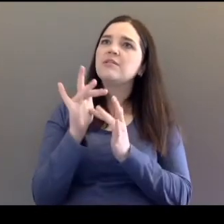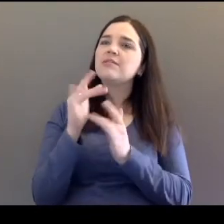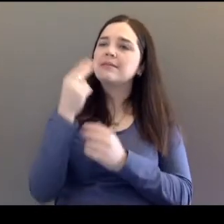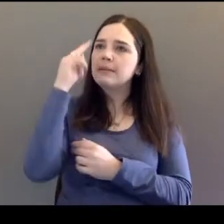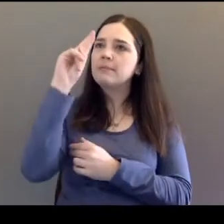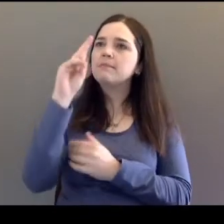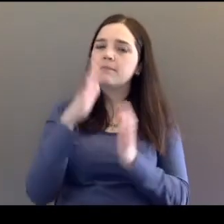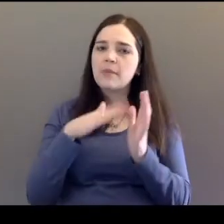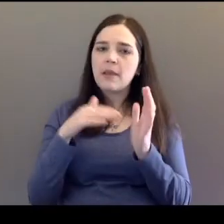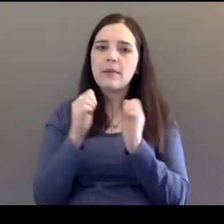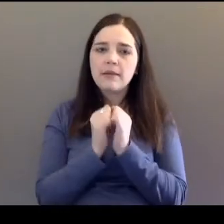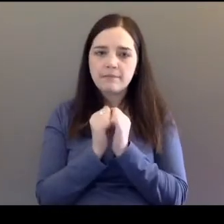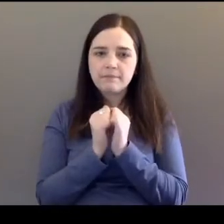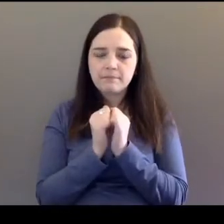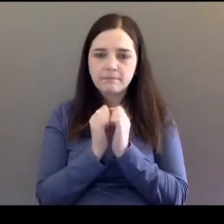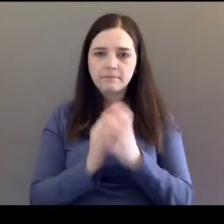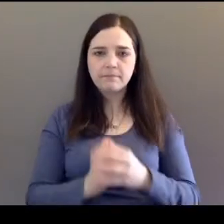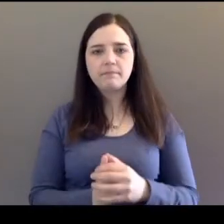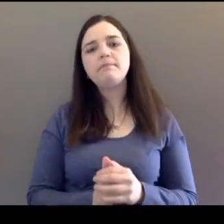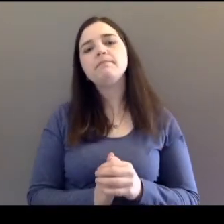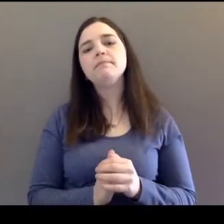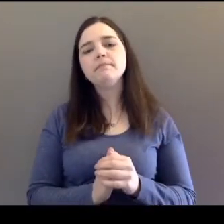Amen.